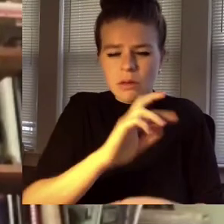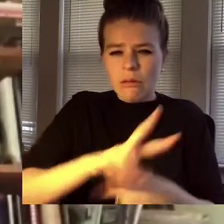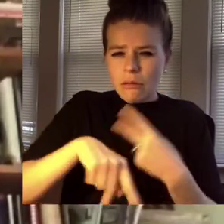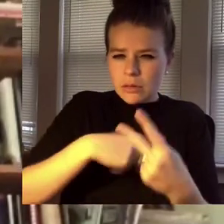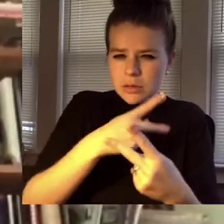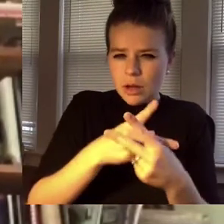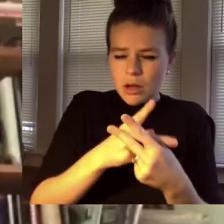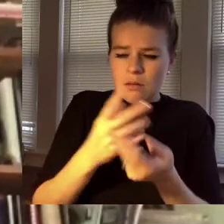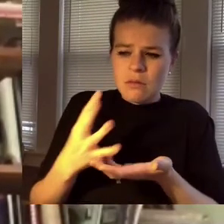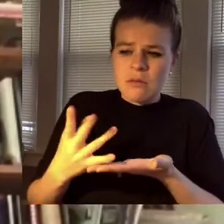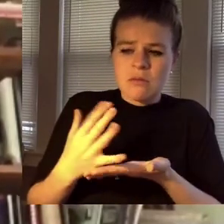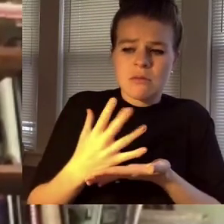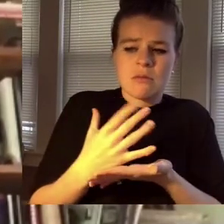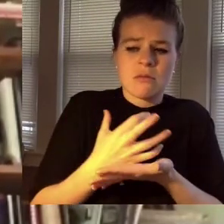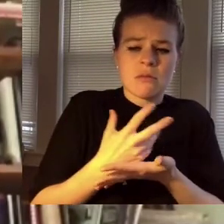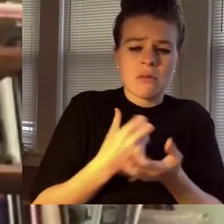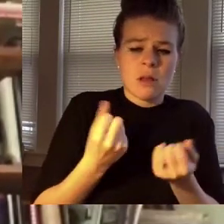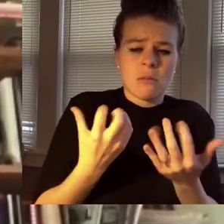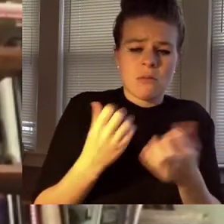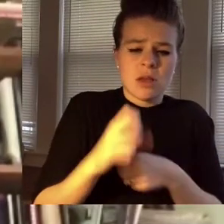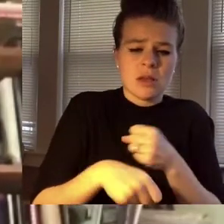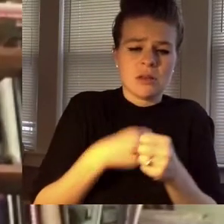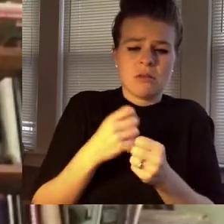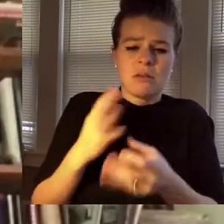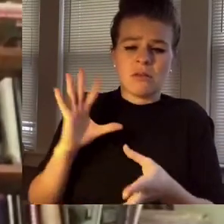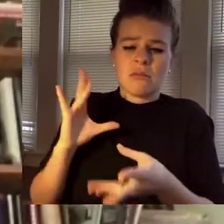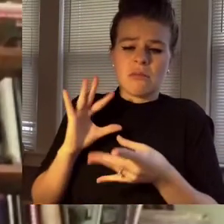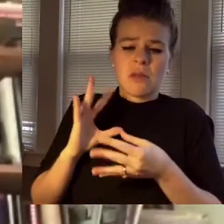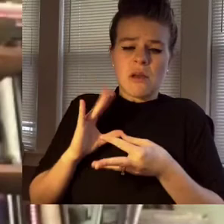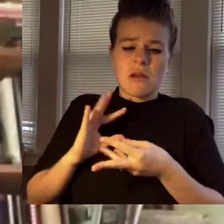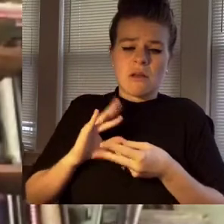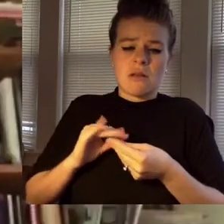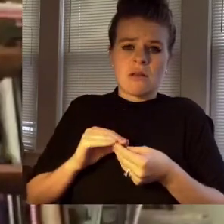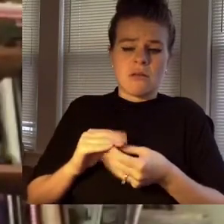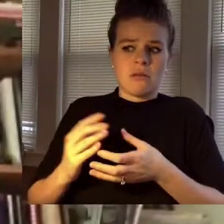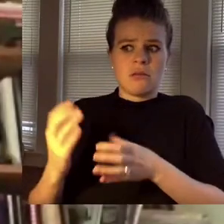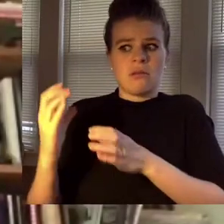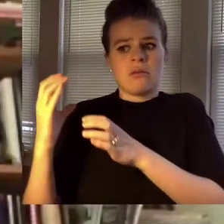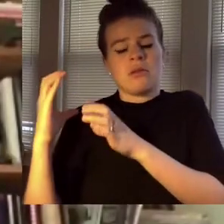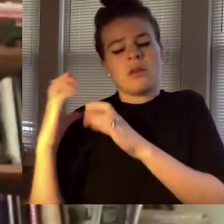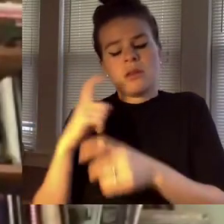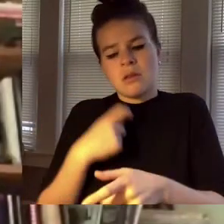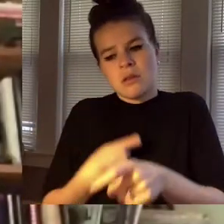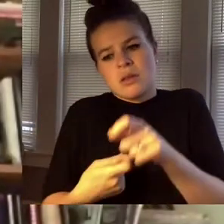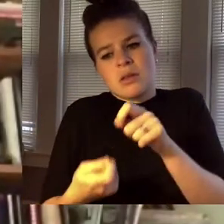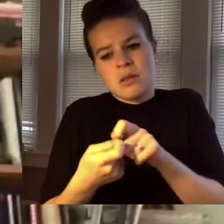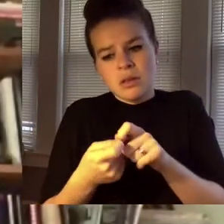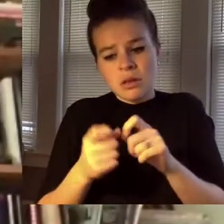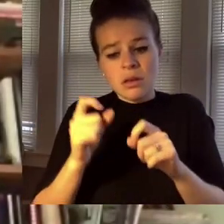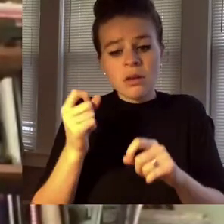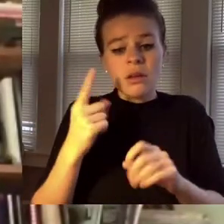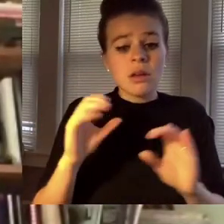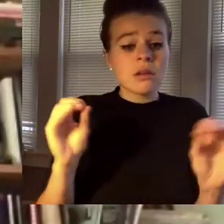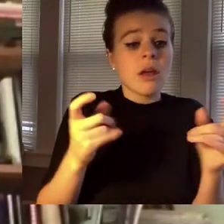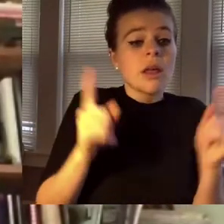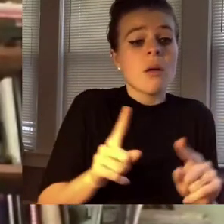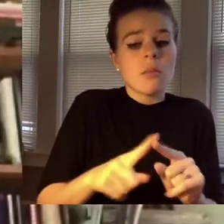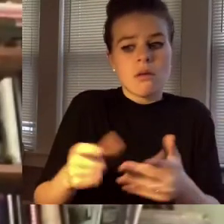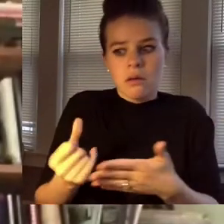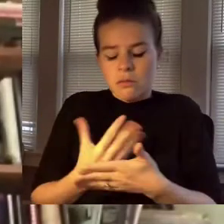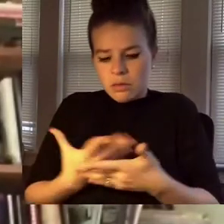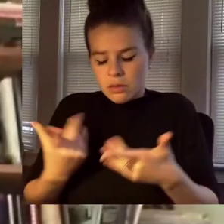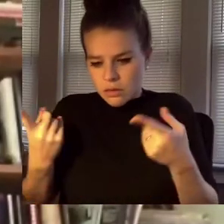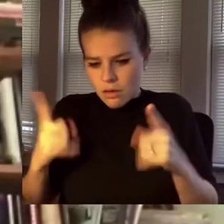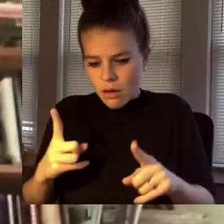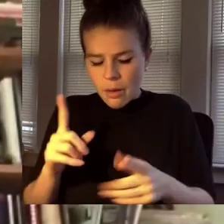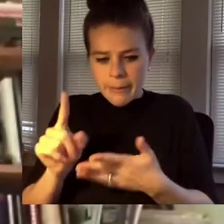that accumulates over years and years to become a monument of betrayals, though nothing happens, everything happens. For in a time